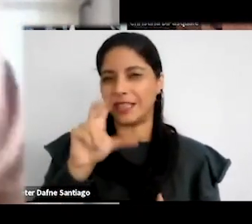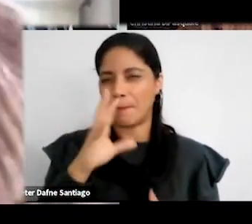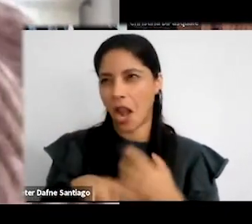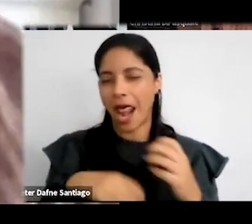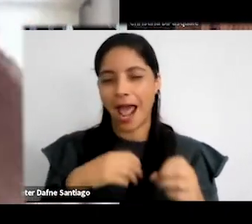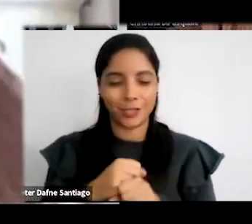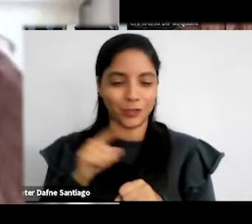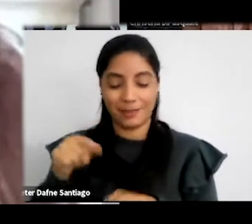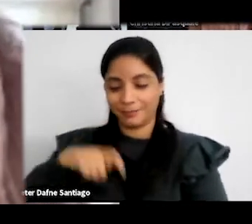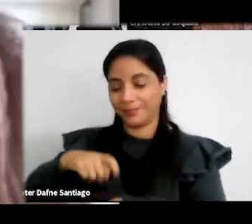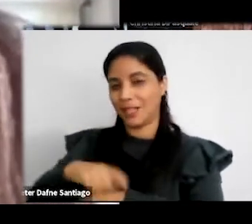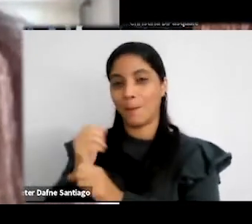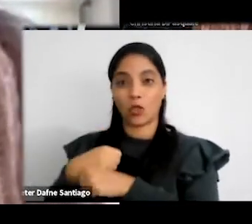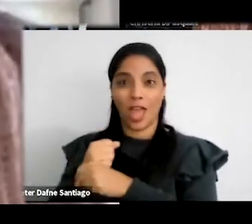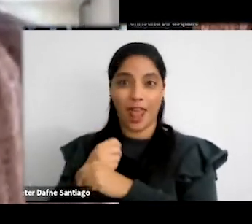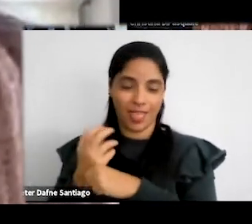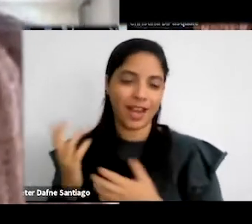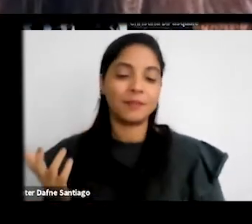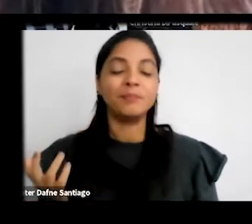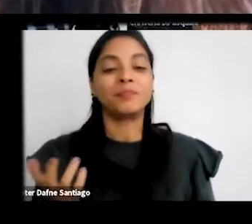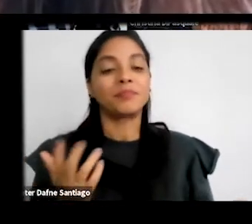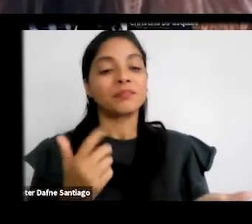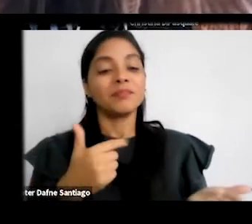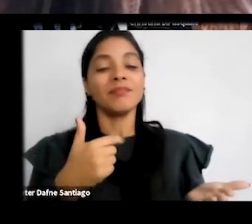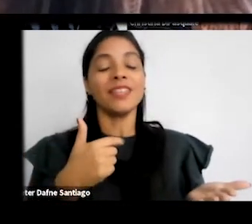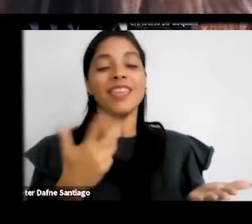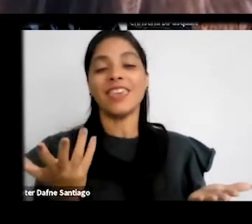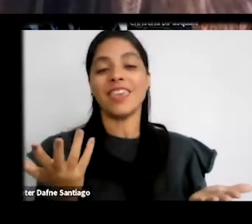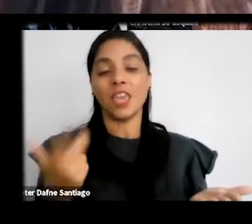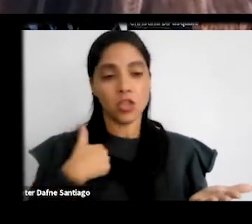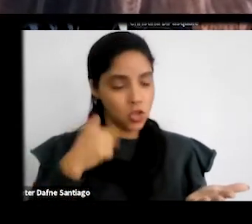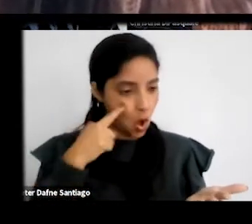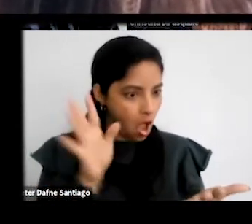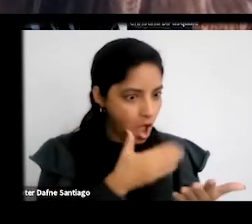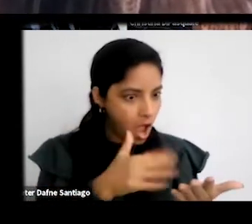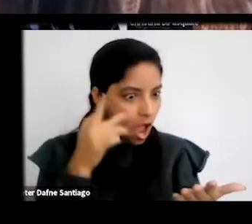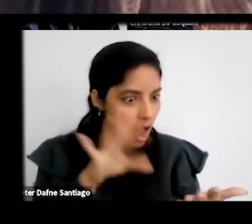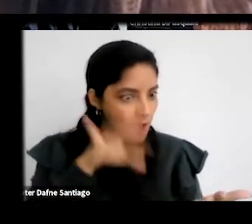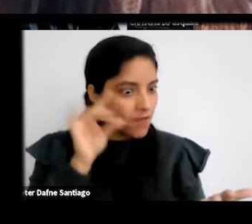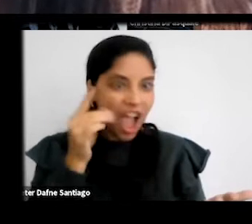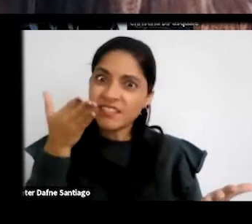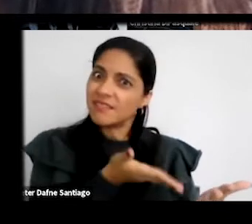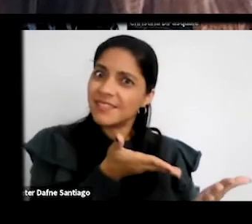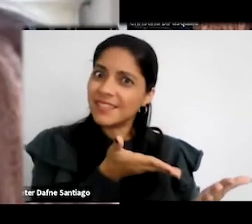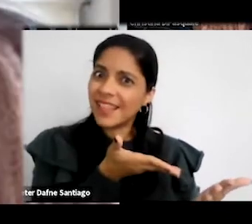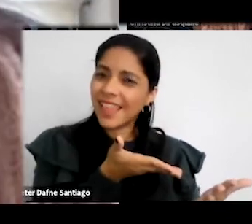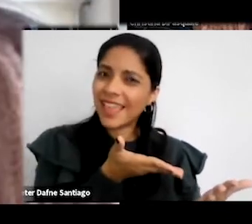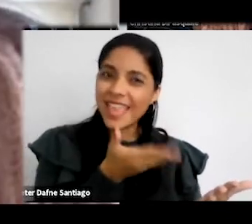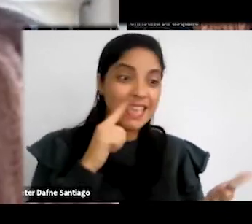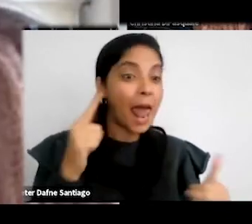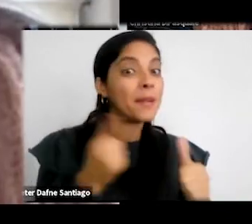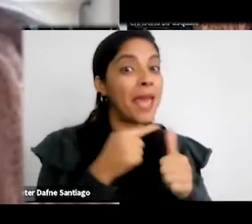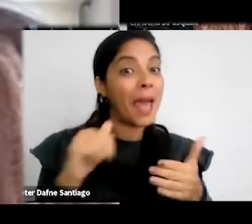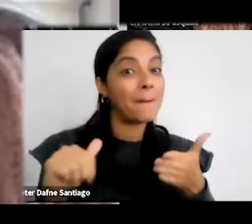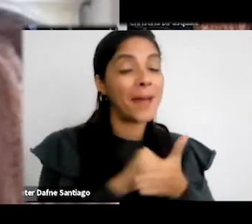also on the line. And we found it. And it's there. And it's the front page of Variety. And what